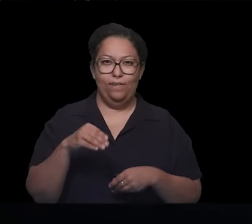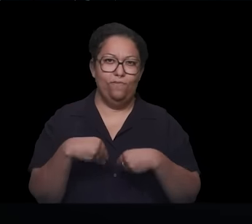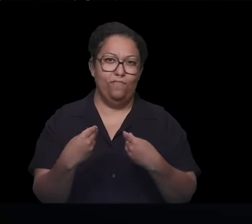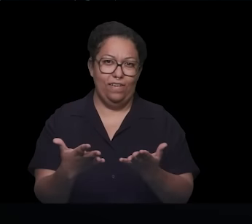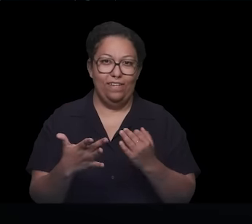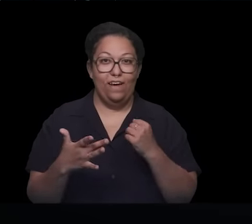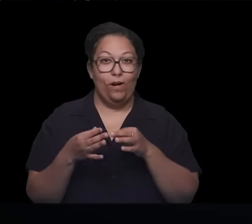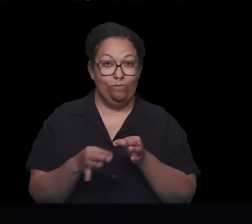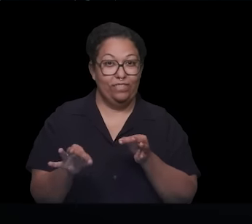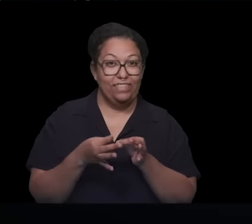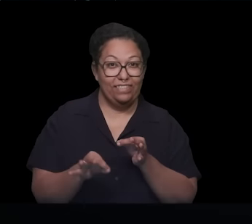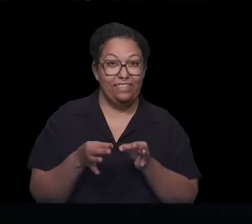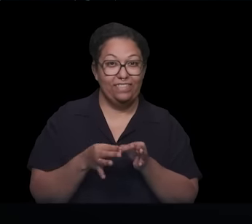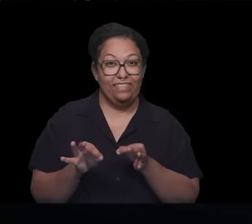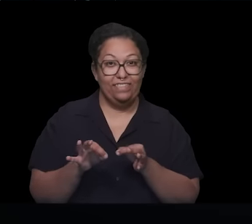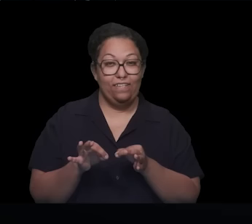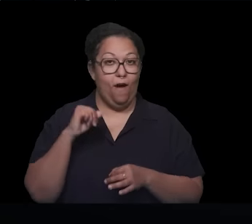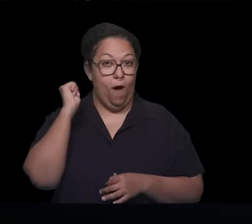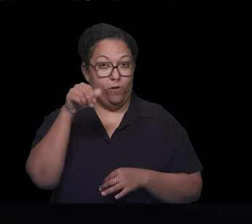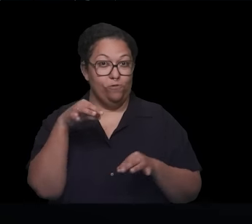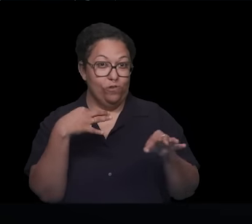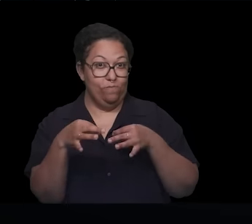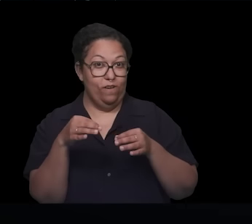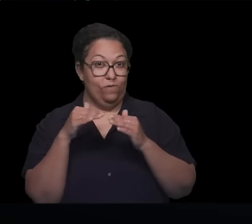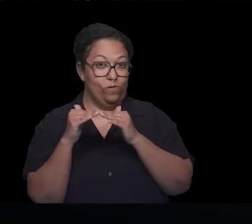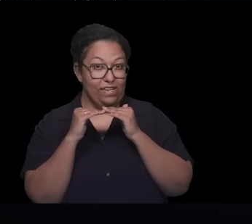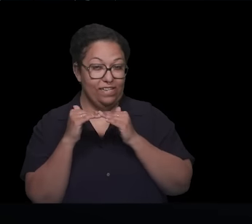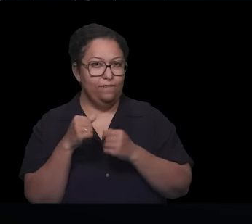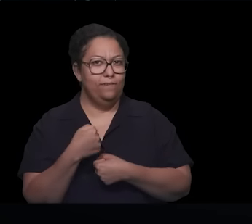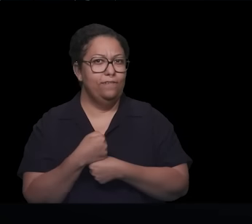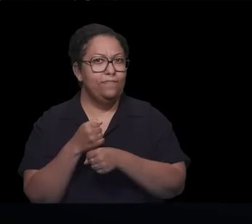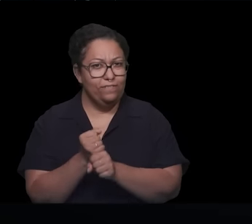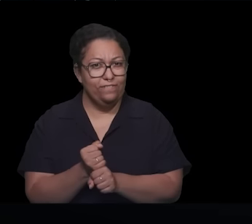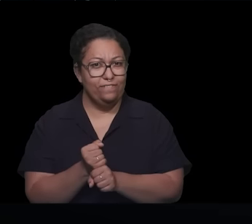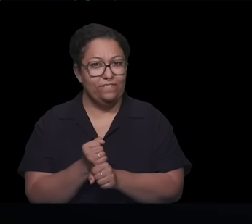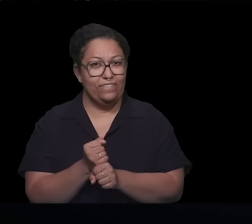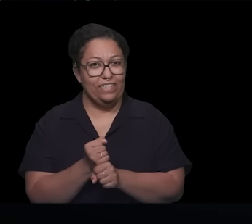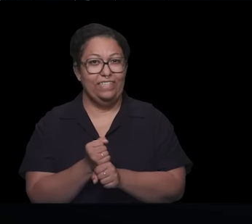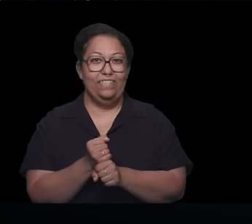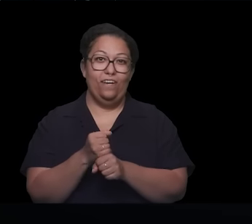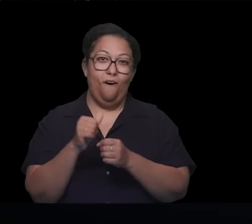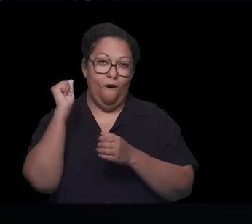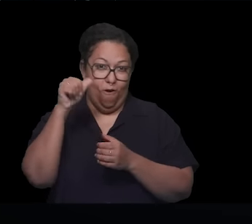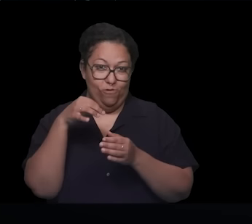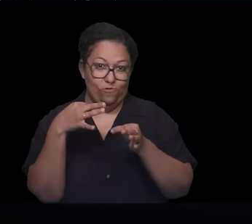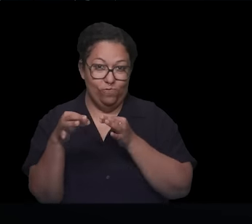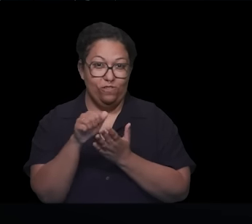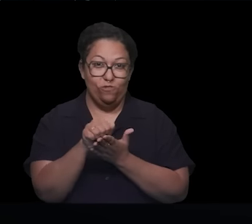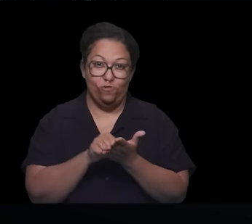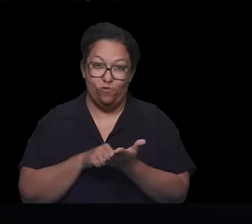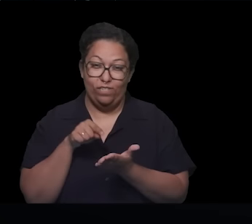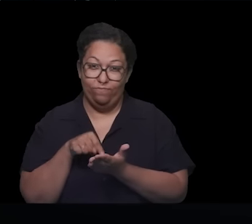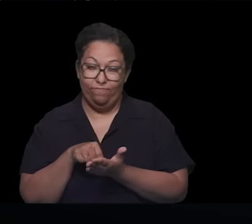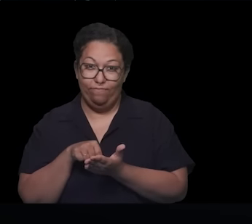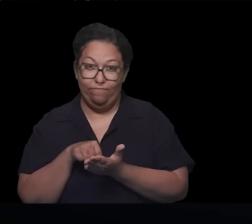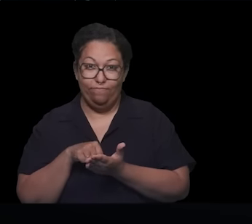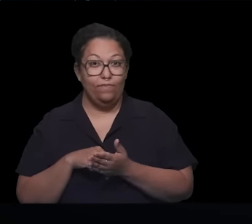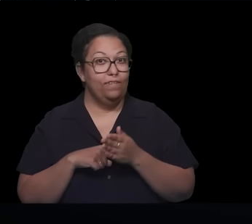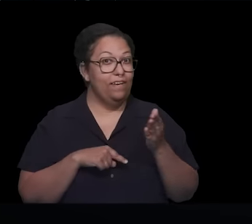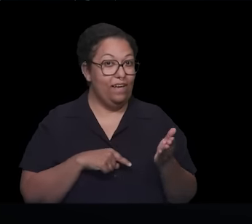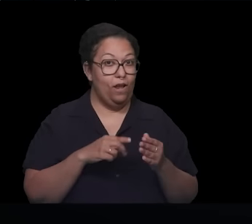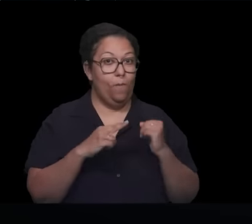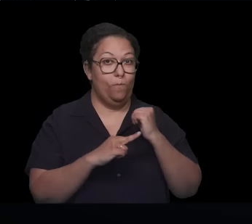VITAC has provided captions. Audio Description Associates has created the audio description